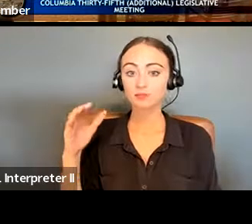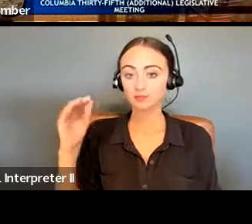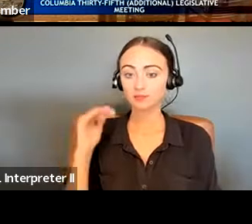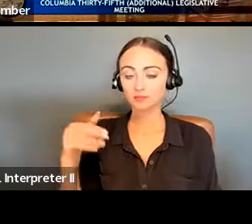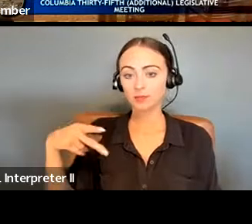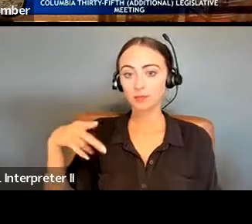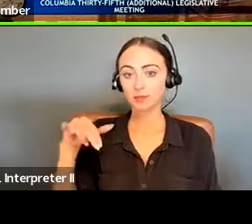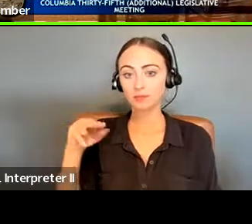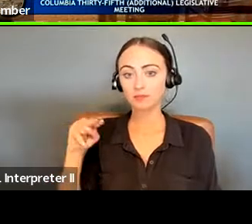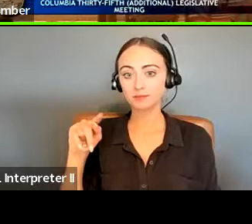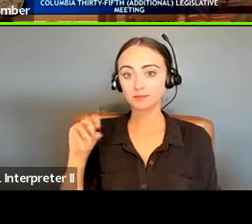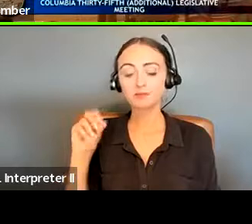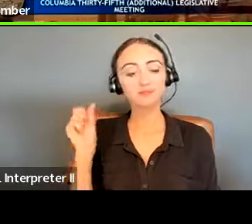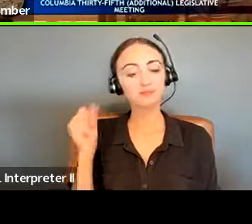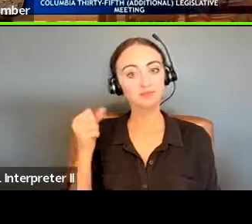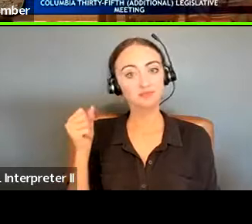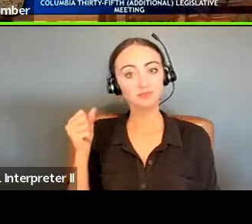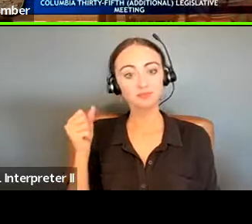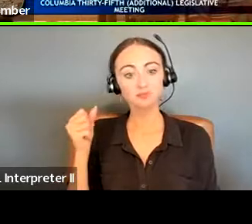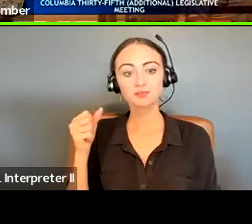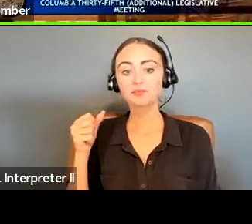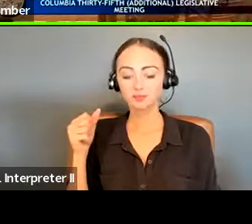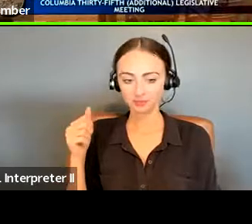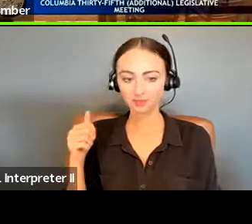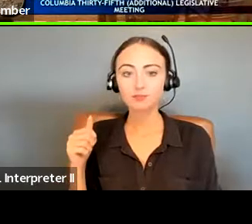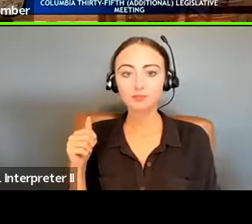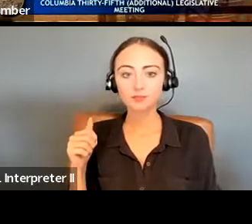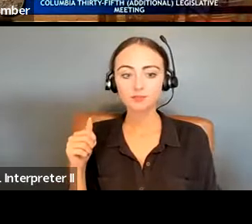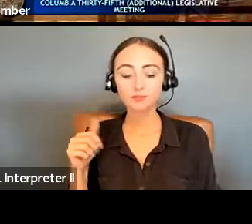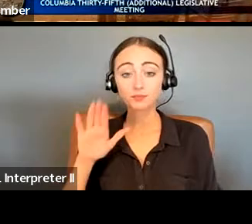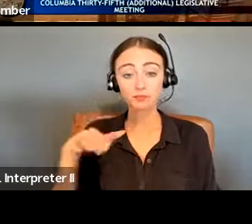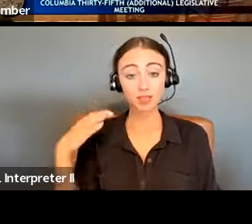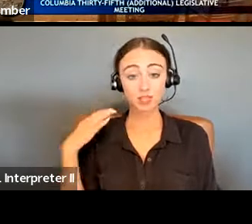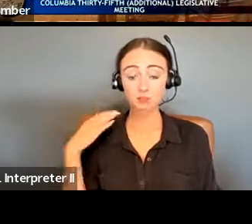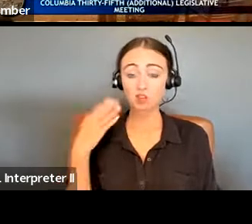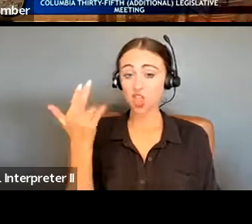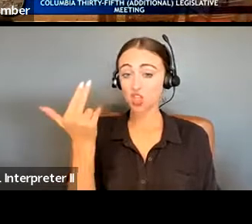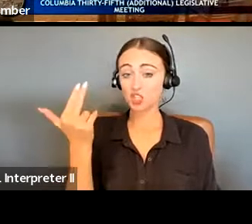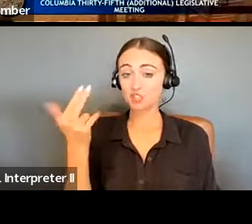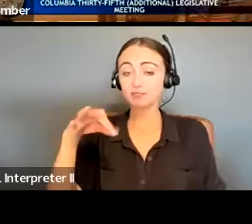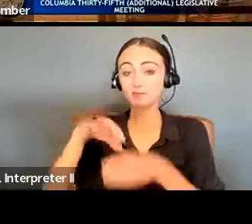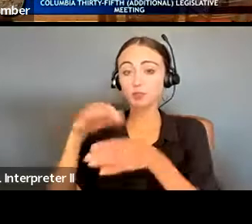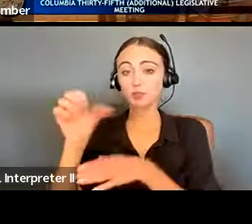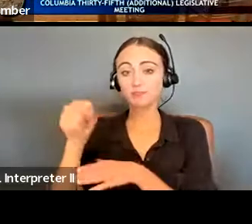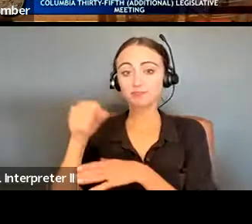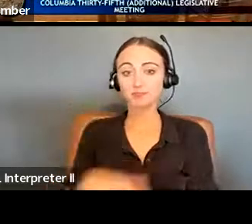Pinto. Yes. Member Pinto votes yes. Mr. Chairman, there are 13 yeses.